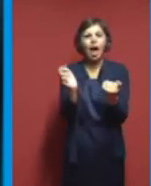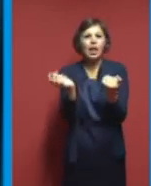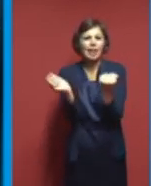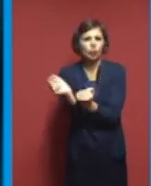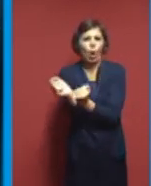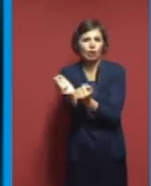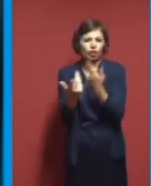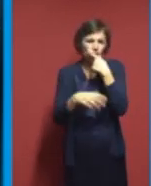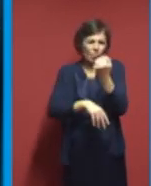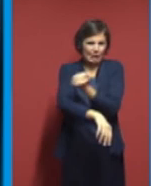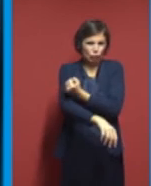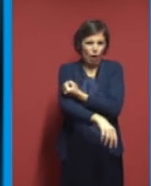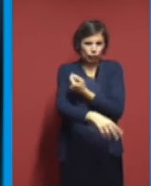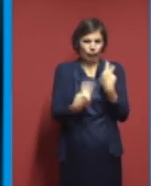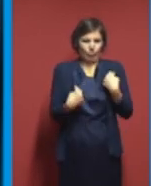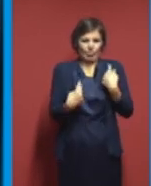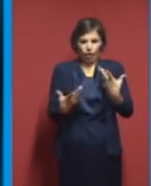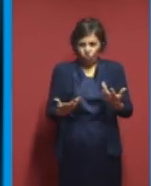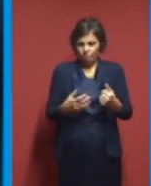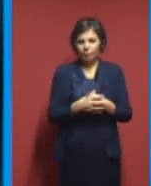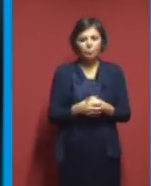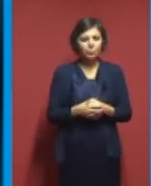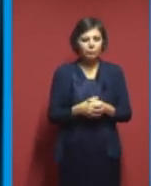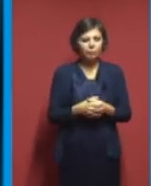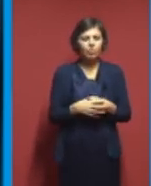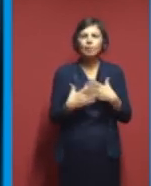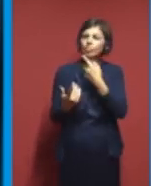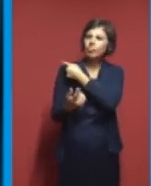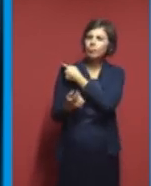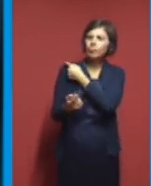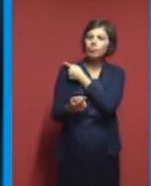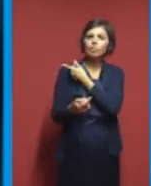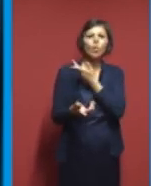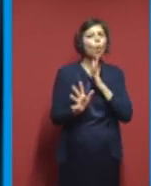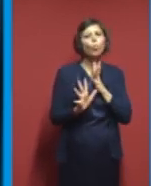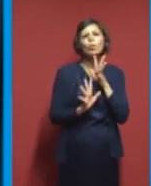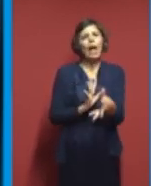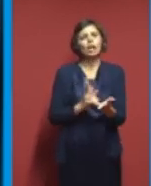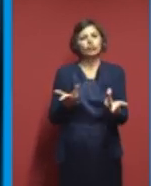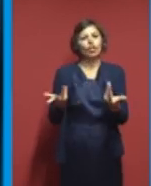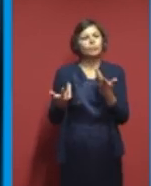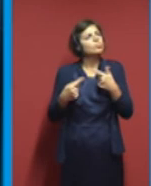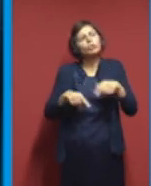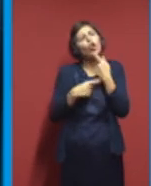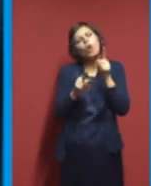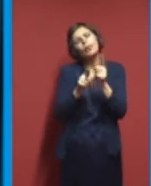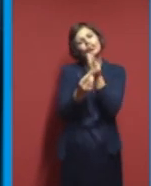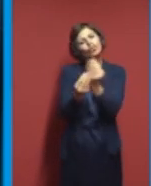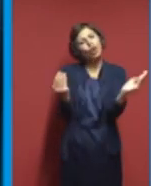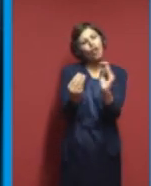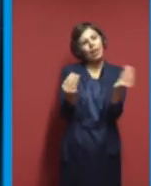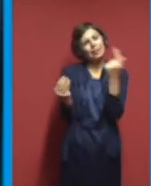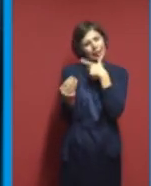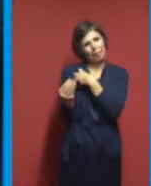What else can we do to increase this generation of biomakers? Okay, this is these are two high school girls that I was teaching